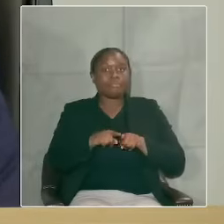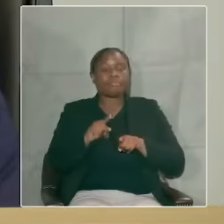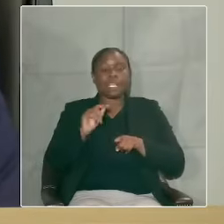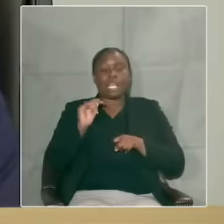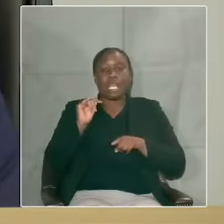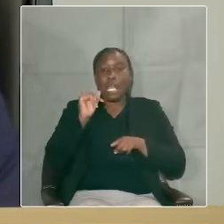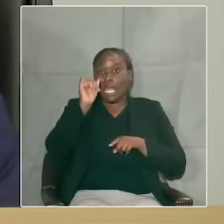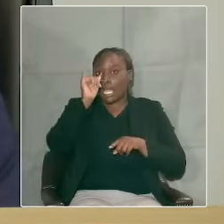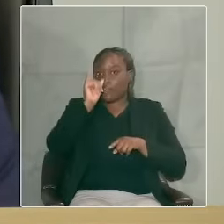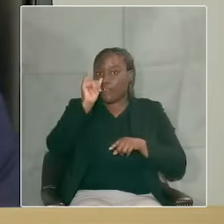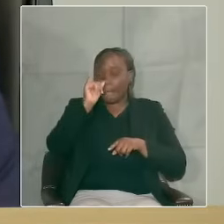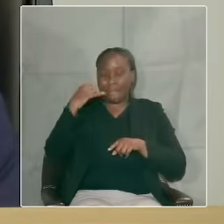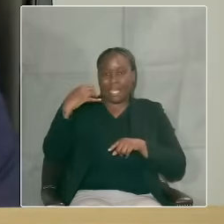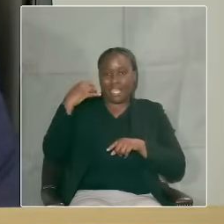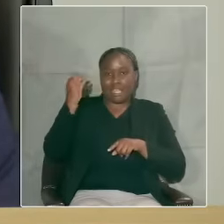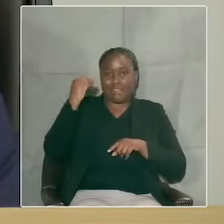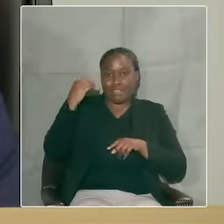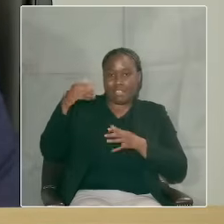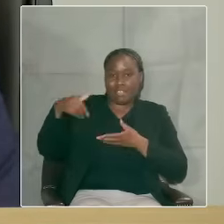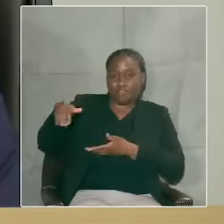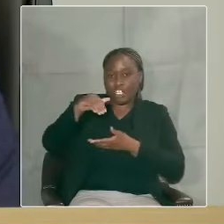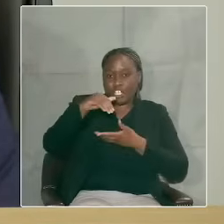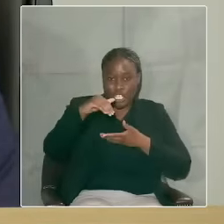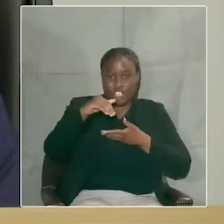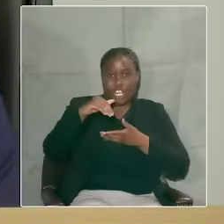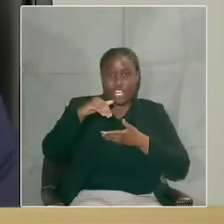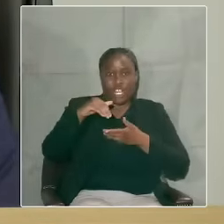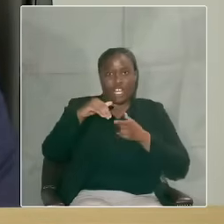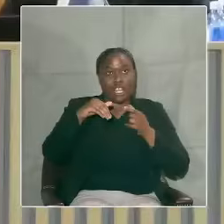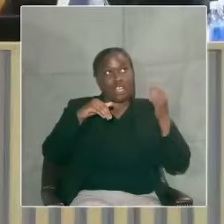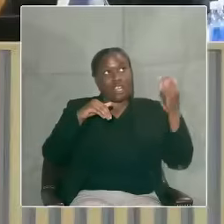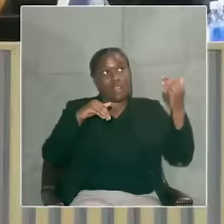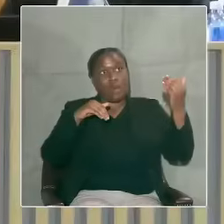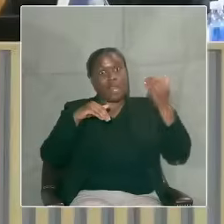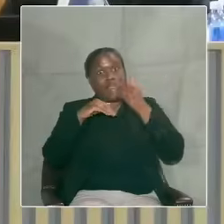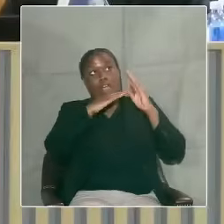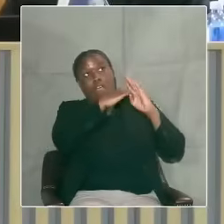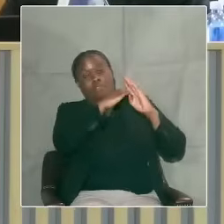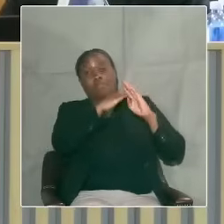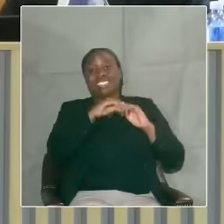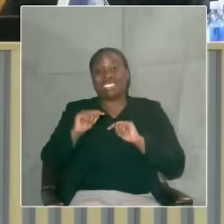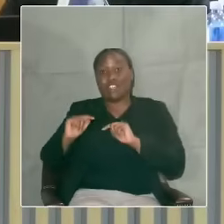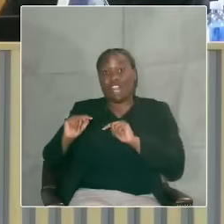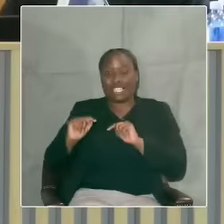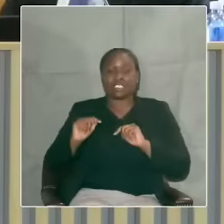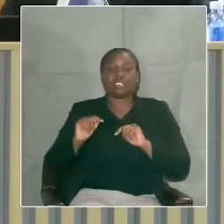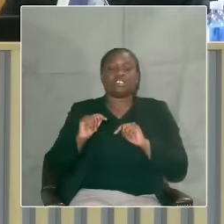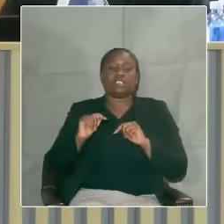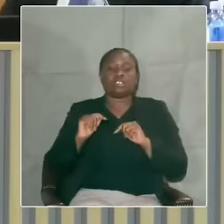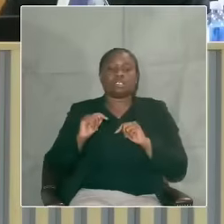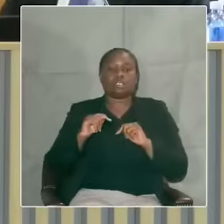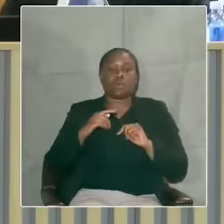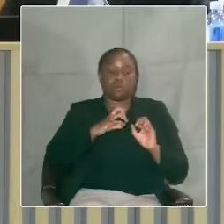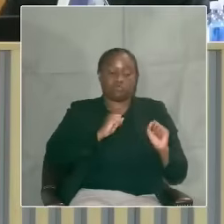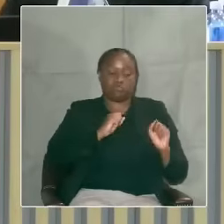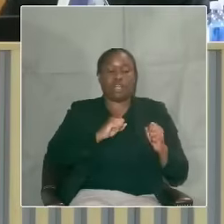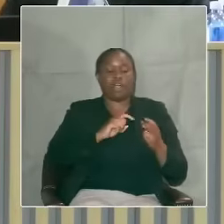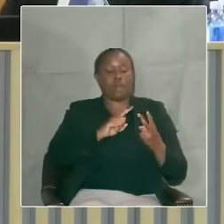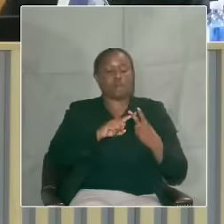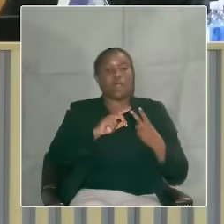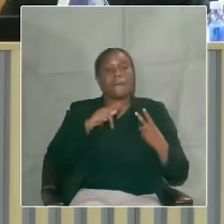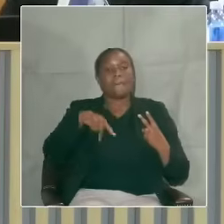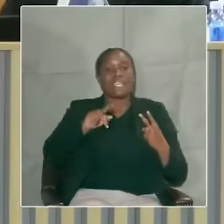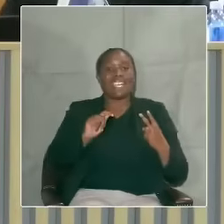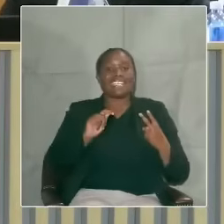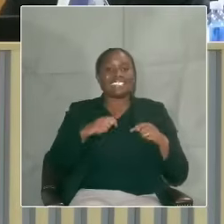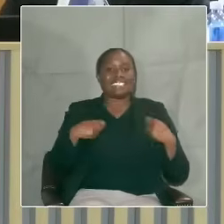counterintelligence investigations, and reminded the minister that a briefing on the PKTT should